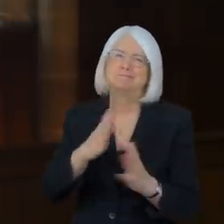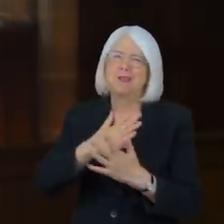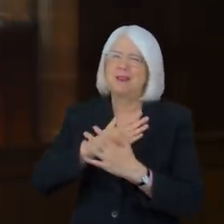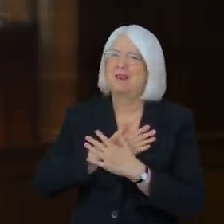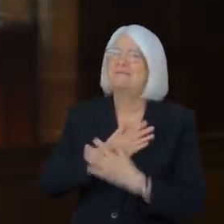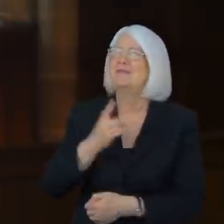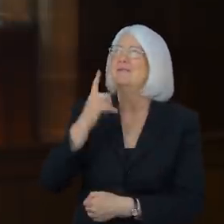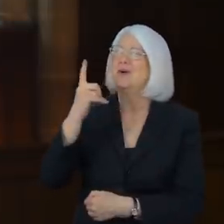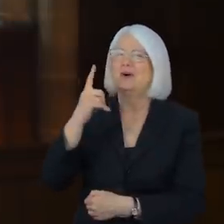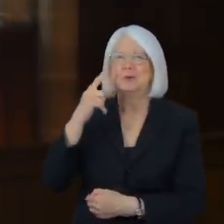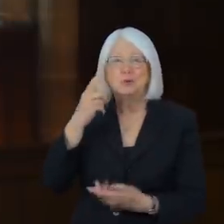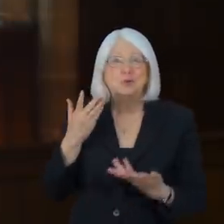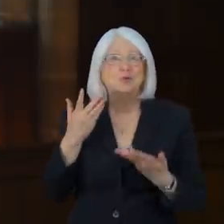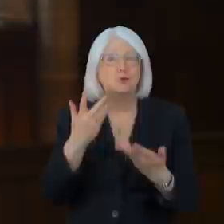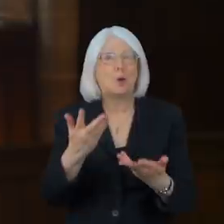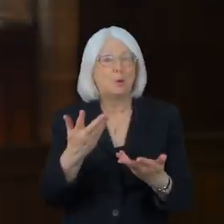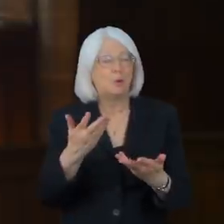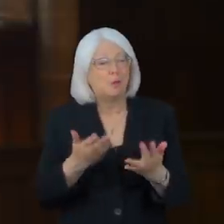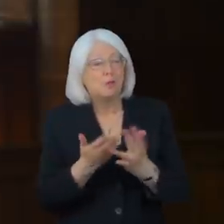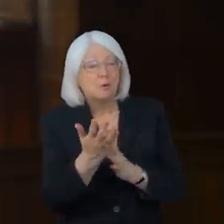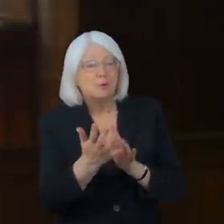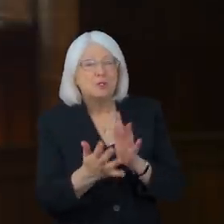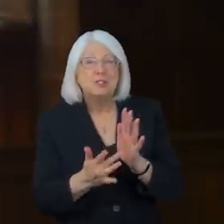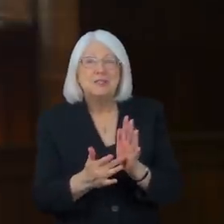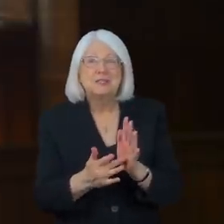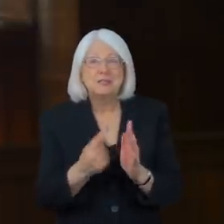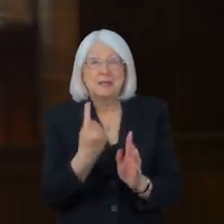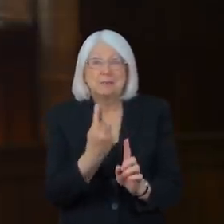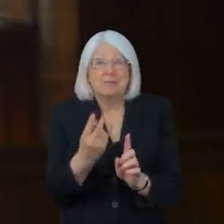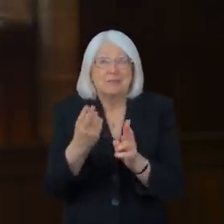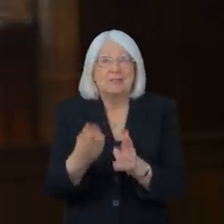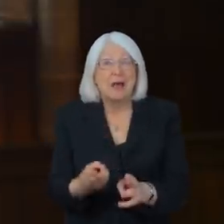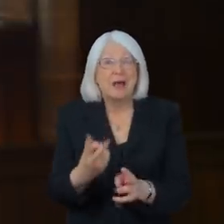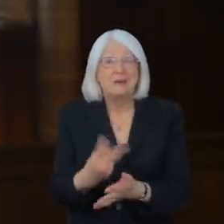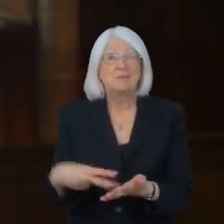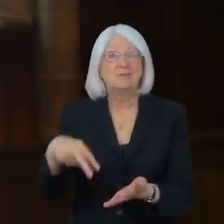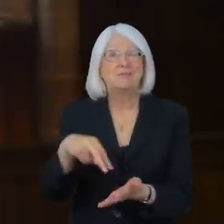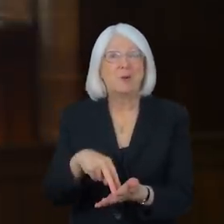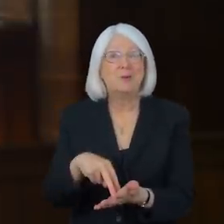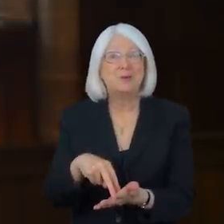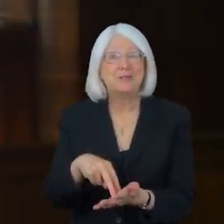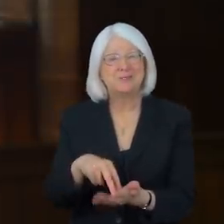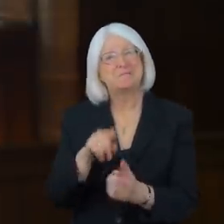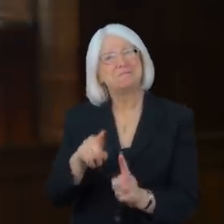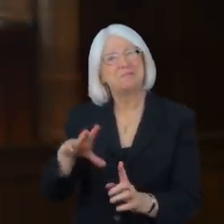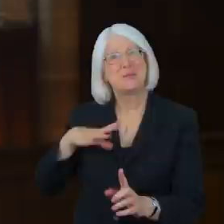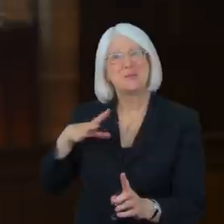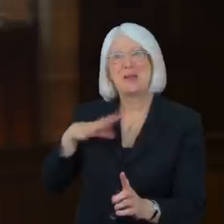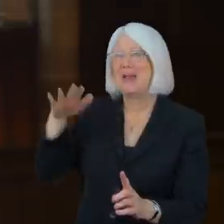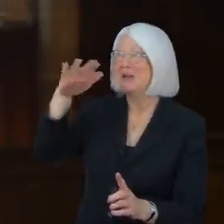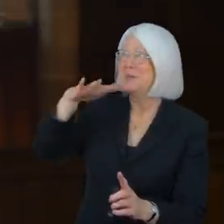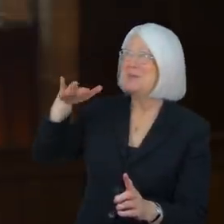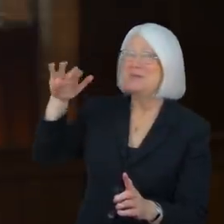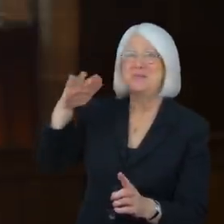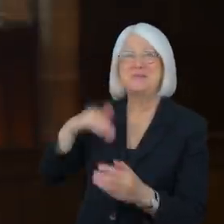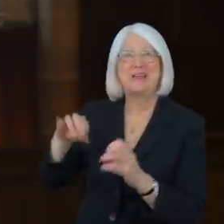shown to us in his Son Jesus Christ, who died and rose again and has prepared